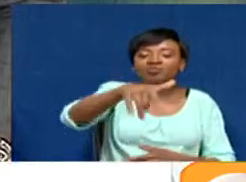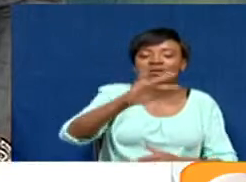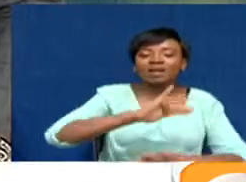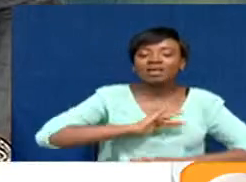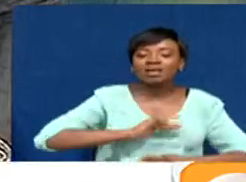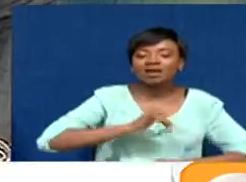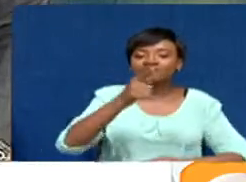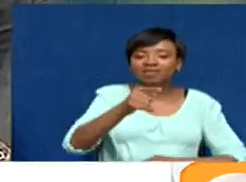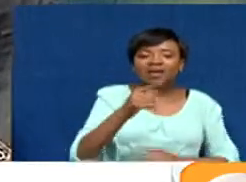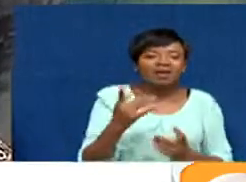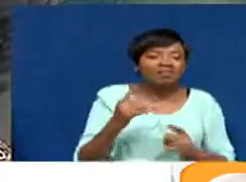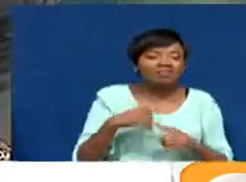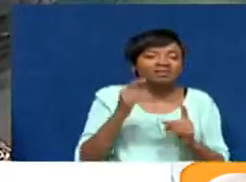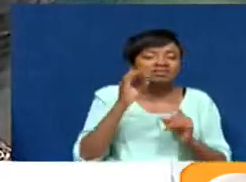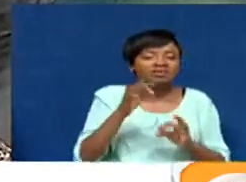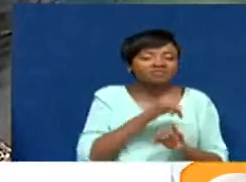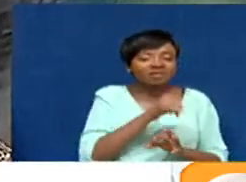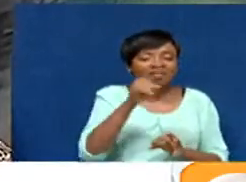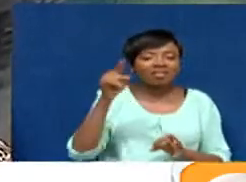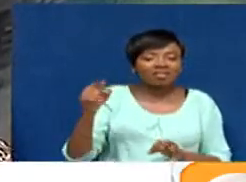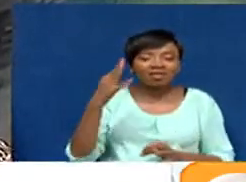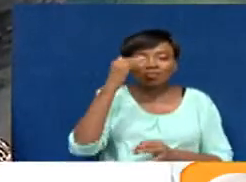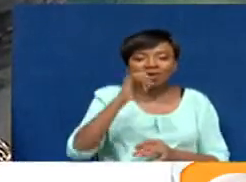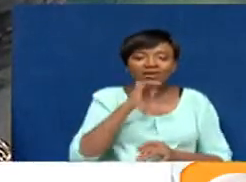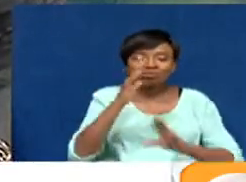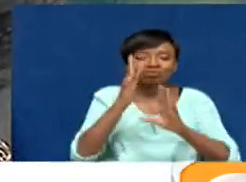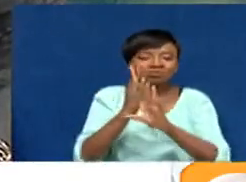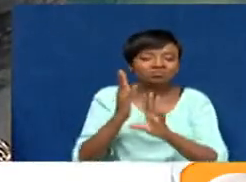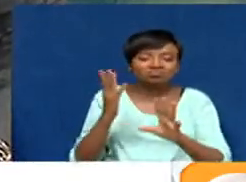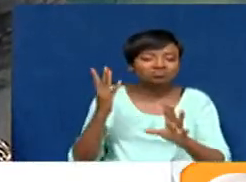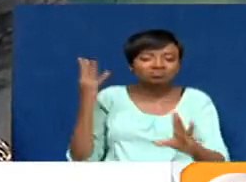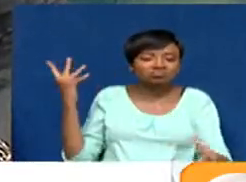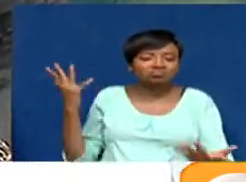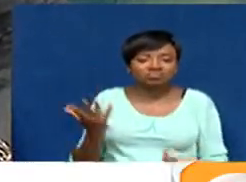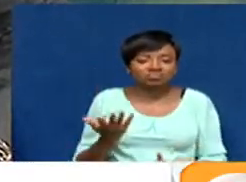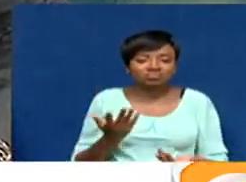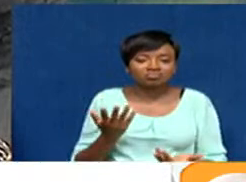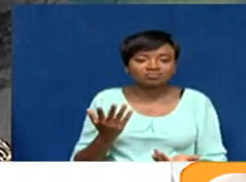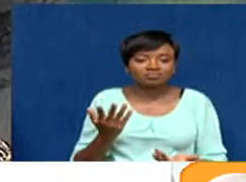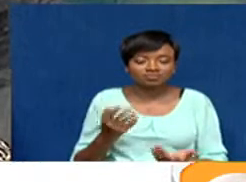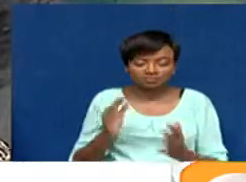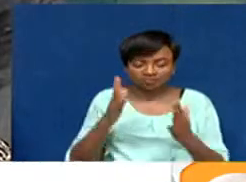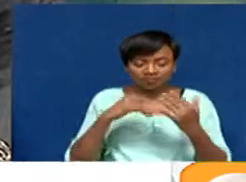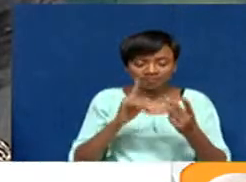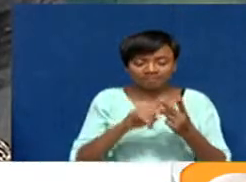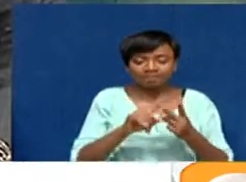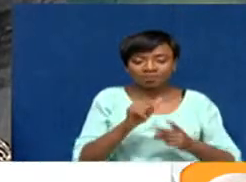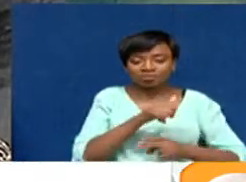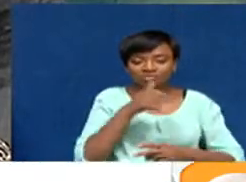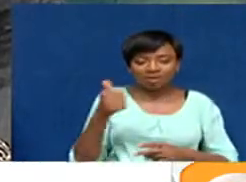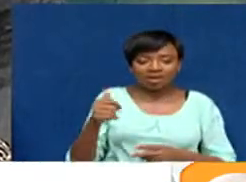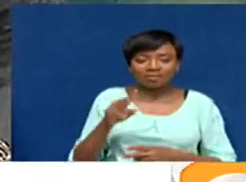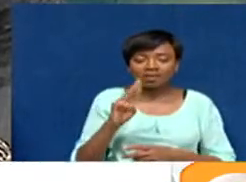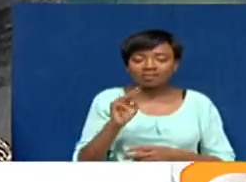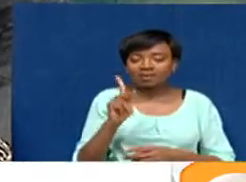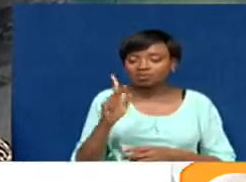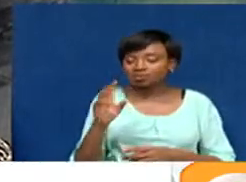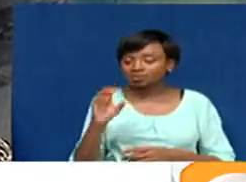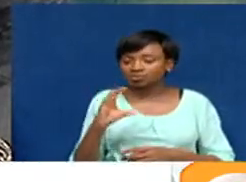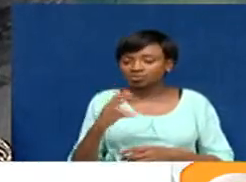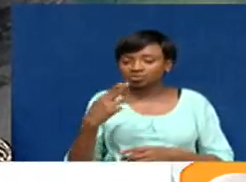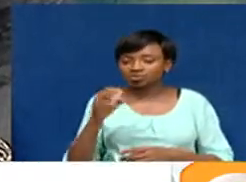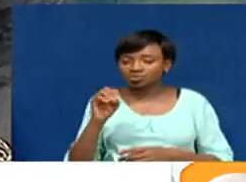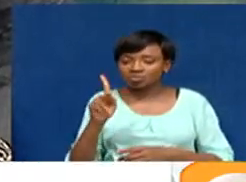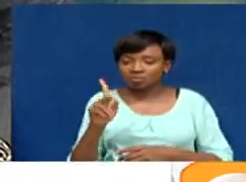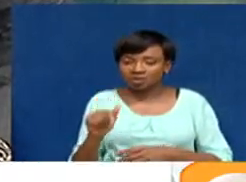then where are people queuing? I can't understand him. This is from Raymond Matata. We have Fred Obachi Machoka asking